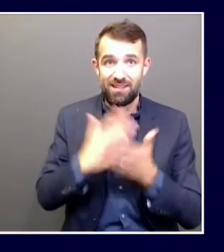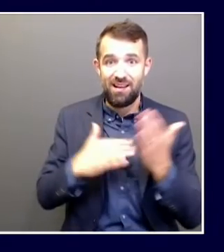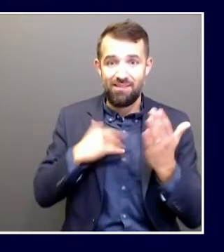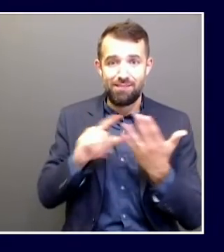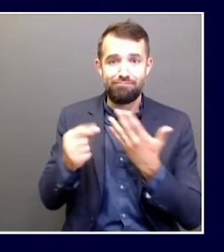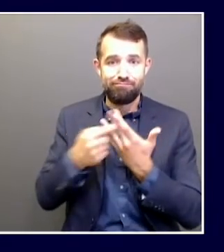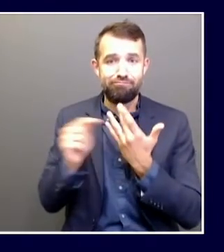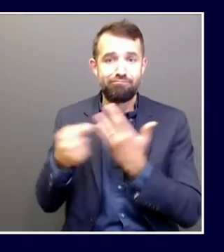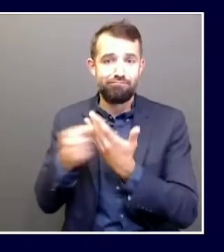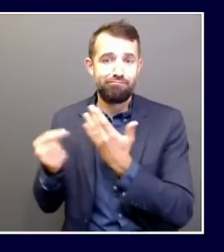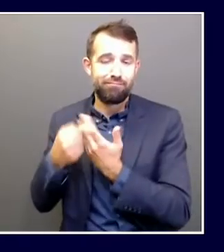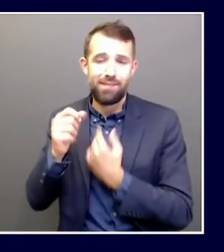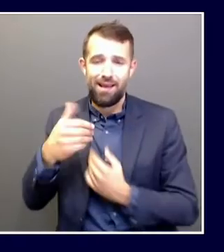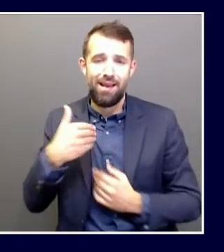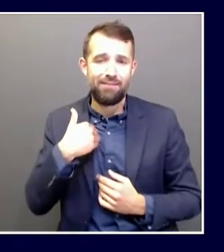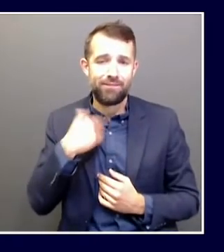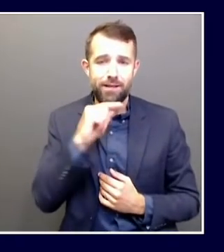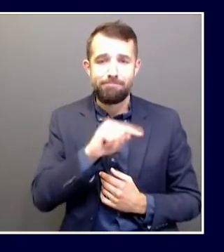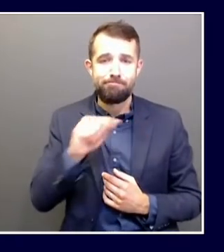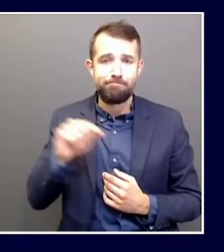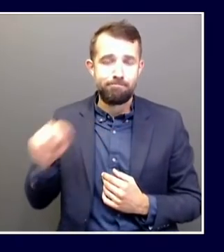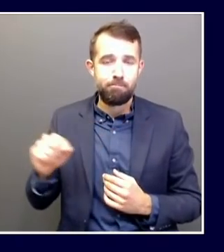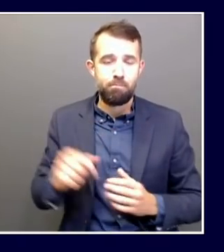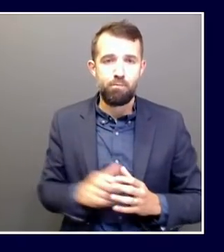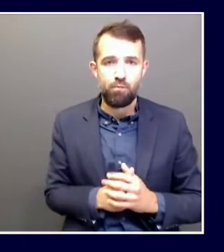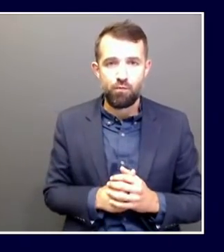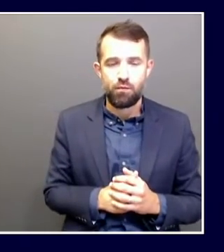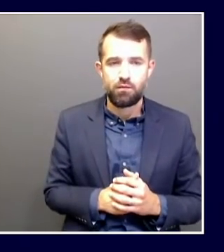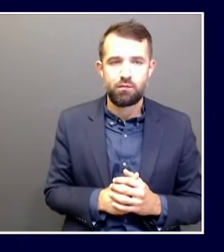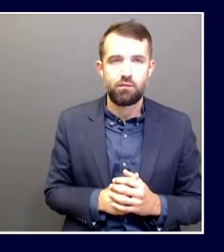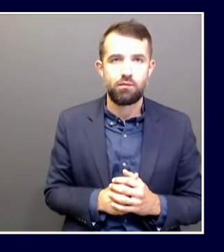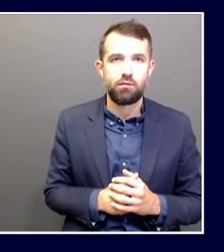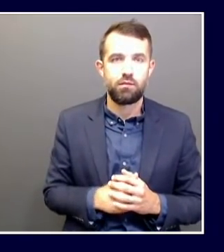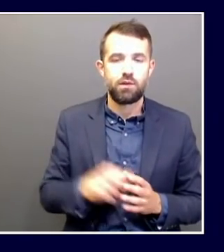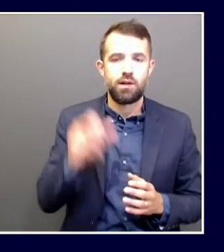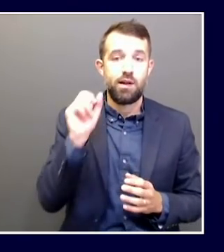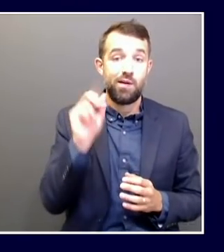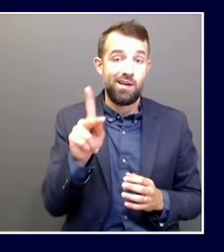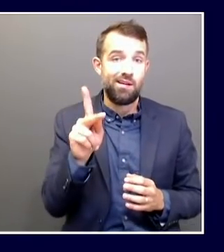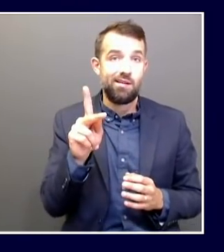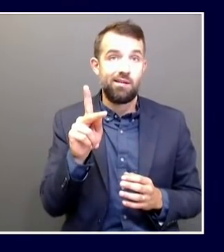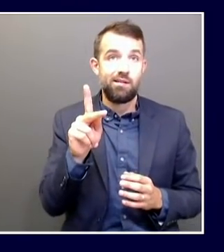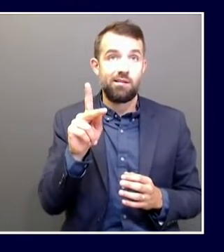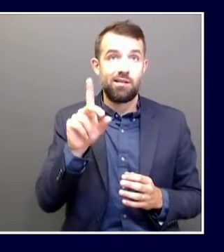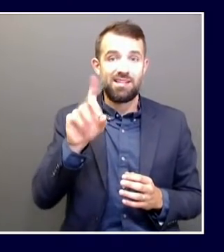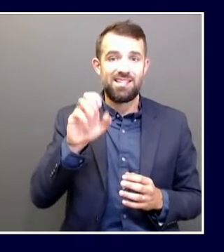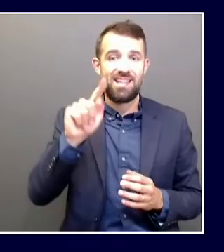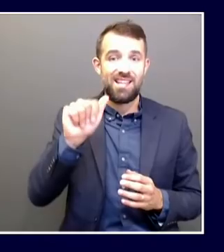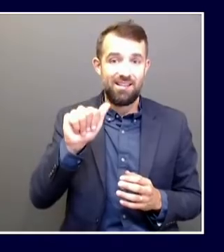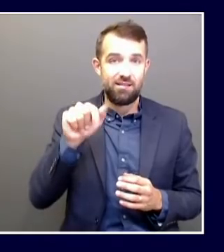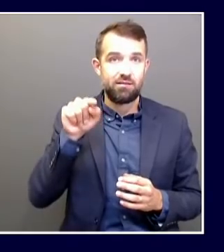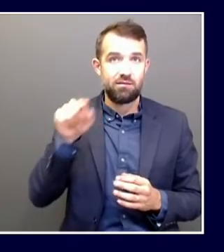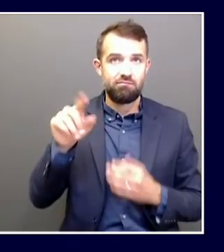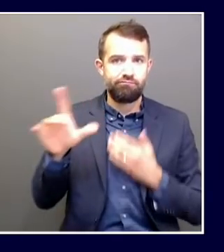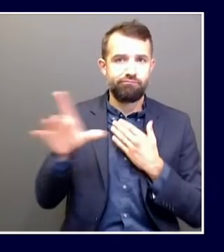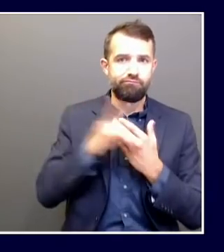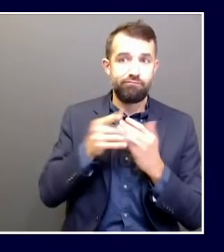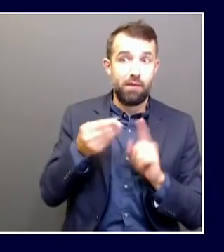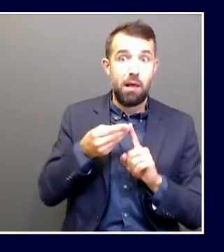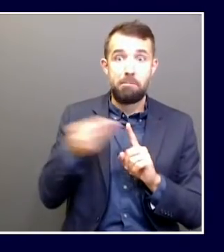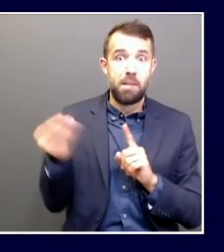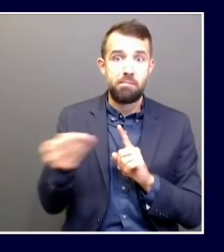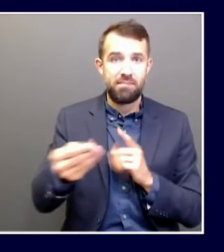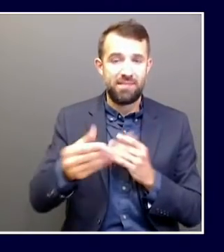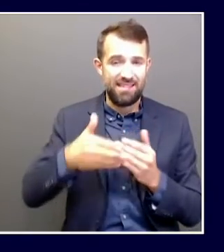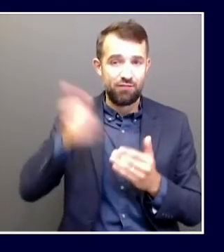talked a lot about how much more contagious the Delta variant is, and that even for vaccinated people, they can